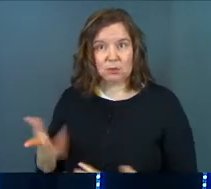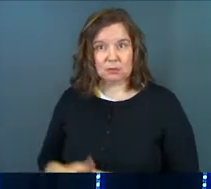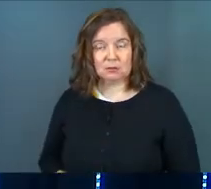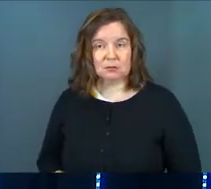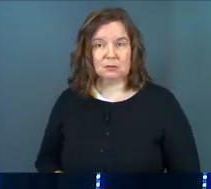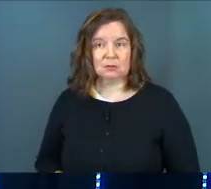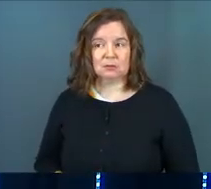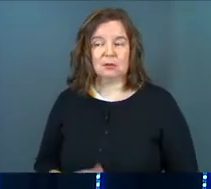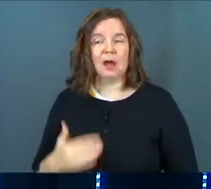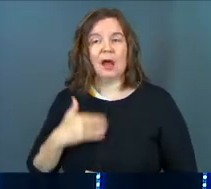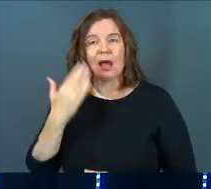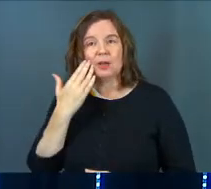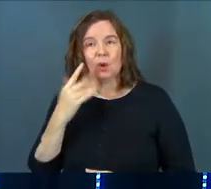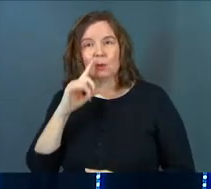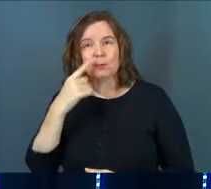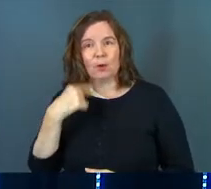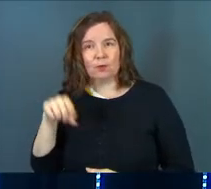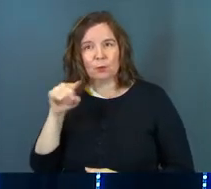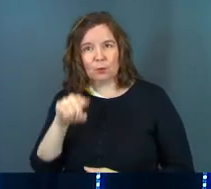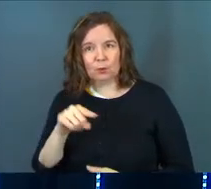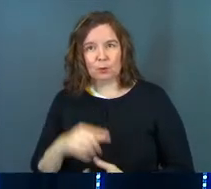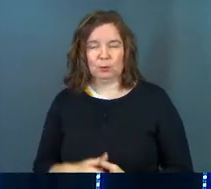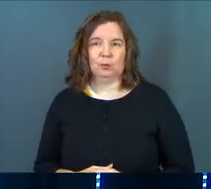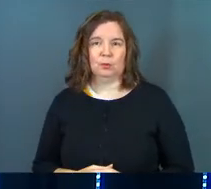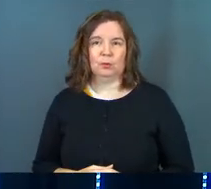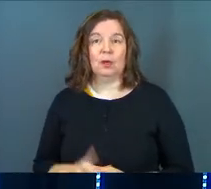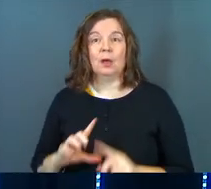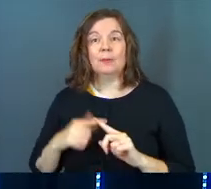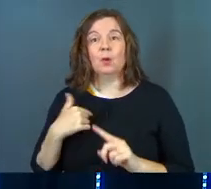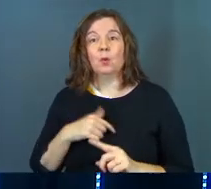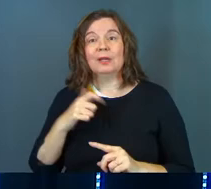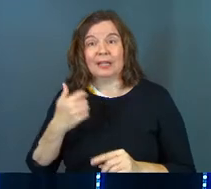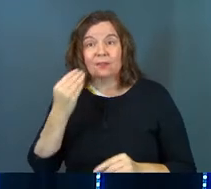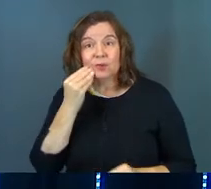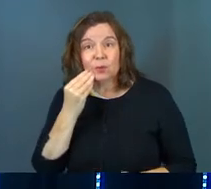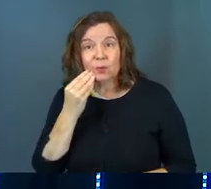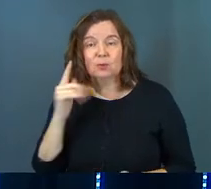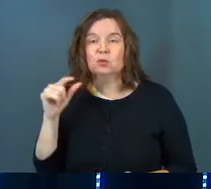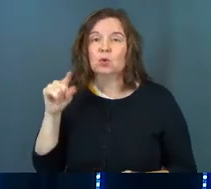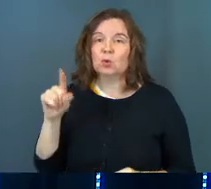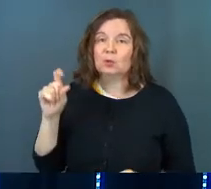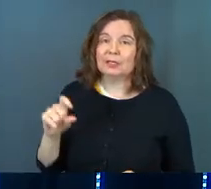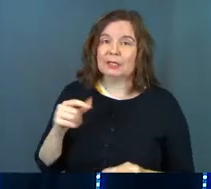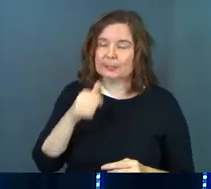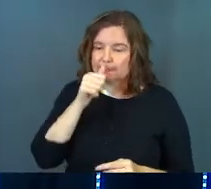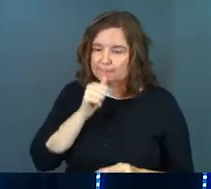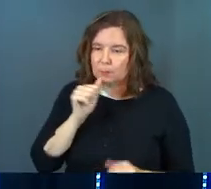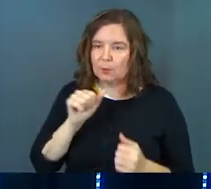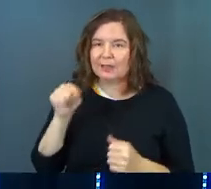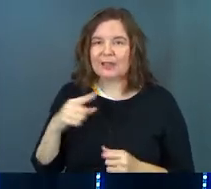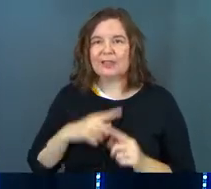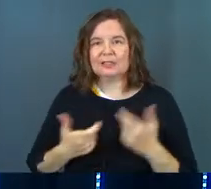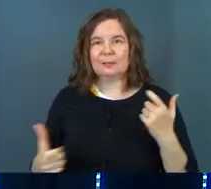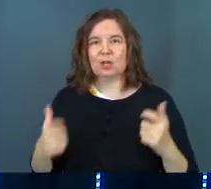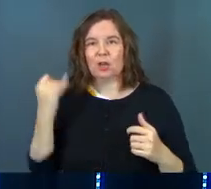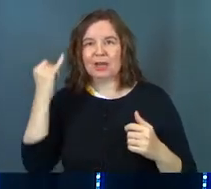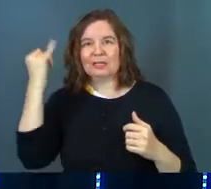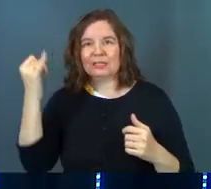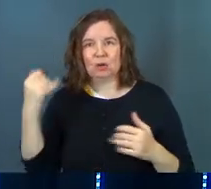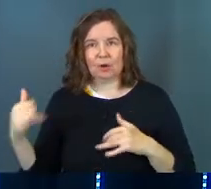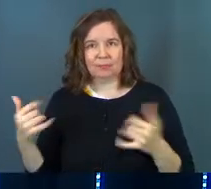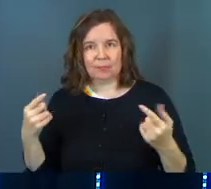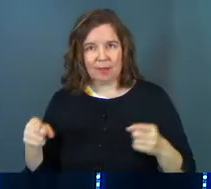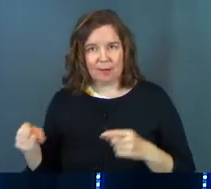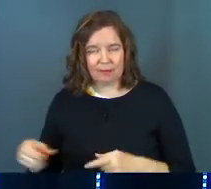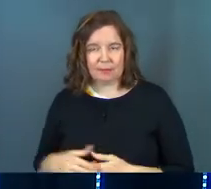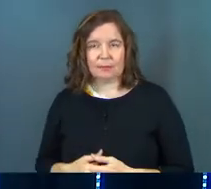cupboards. I know it's boring for you, but we need food. So you need to put up with this. There's a bigger idea at